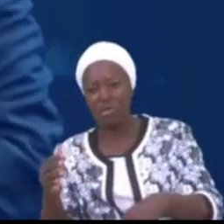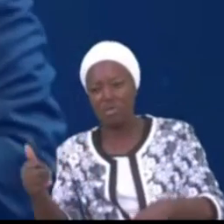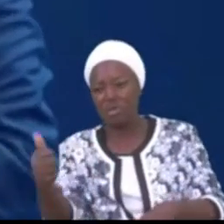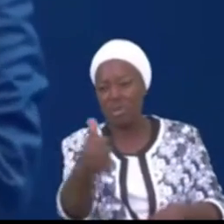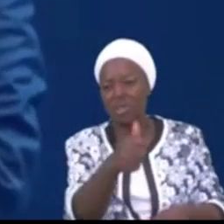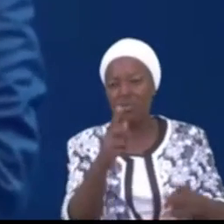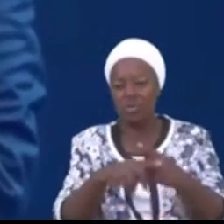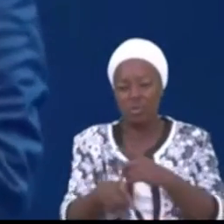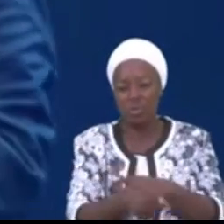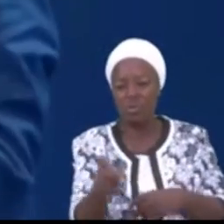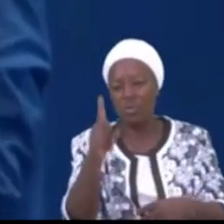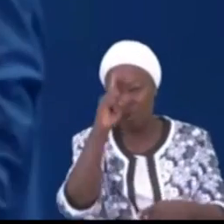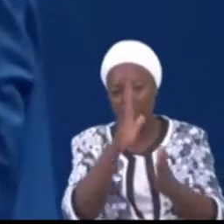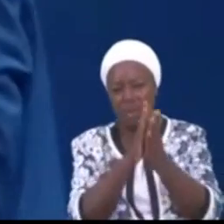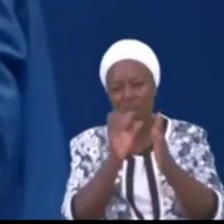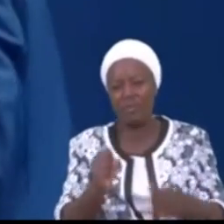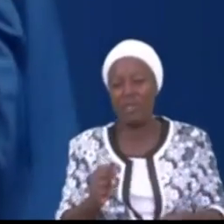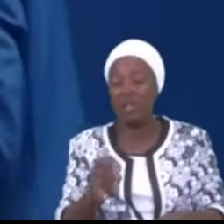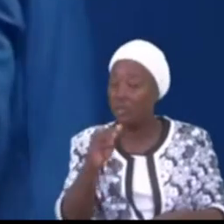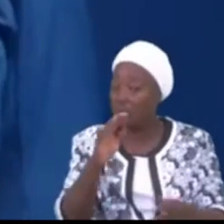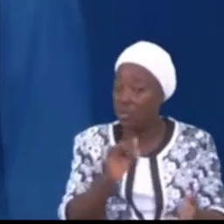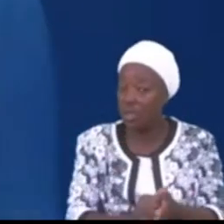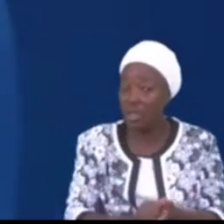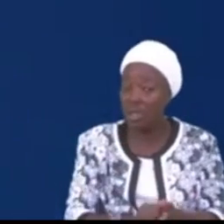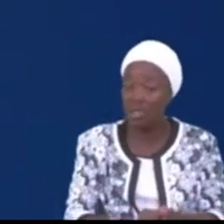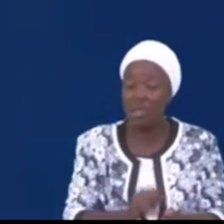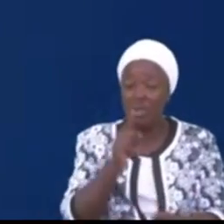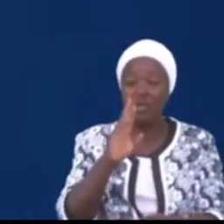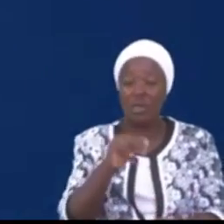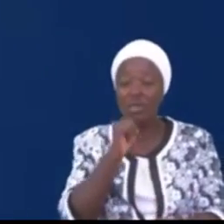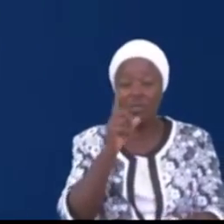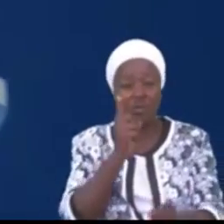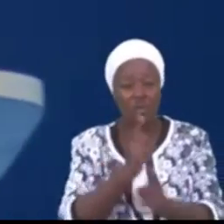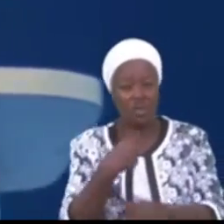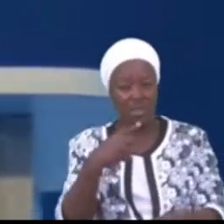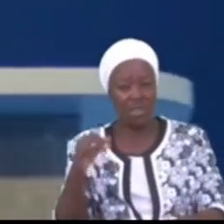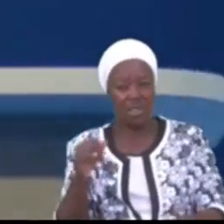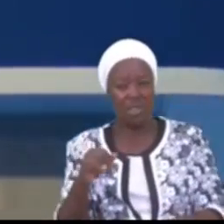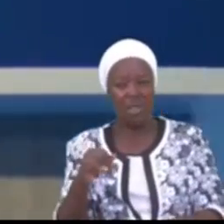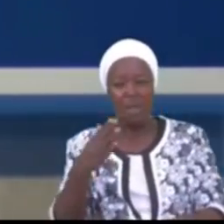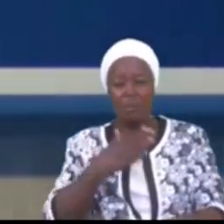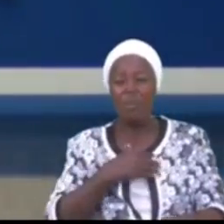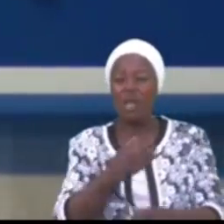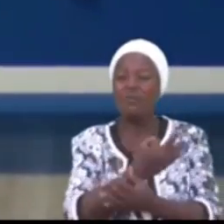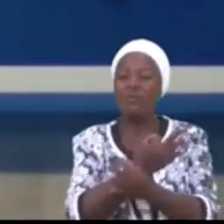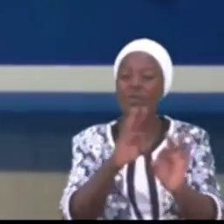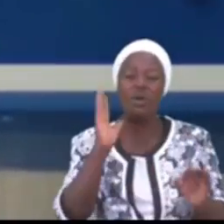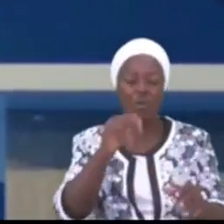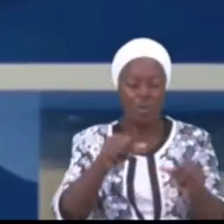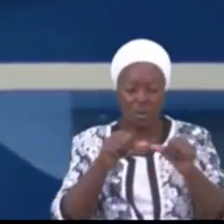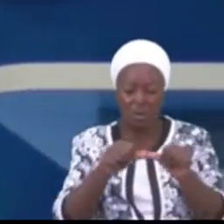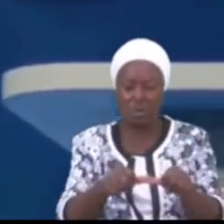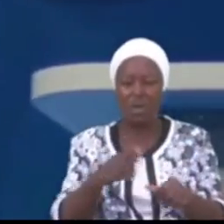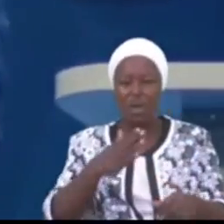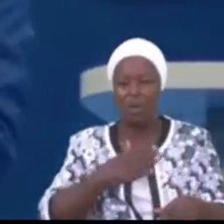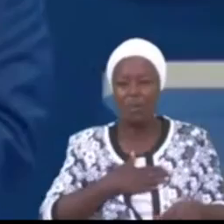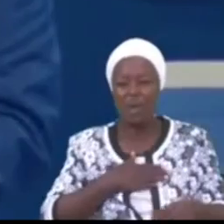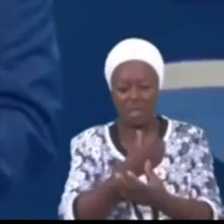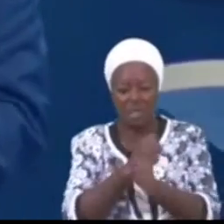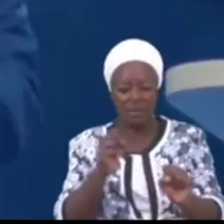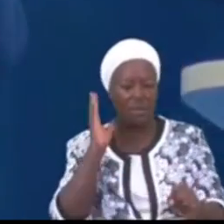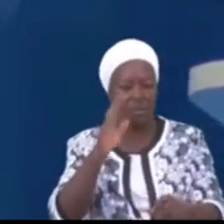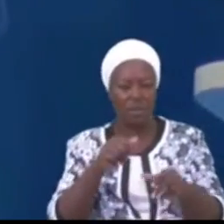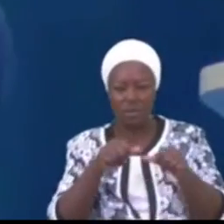those believers so that you're not just saying, my emancipation will continue, my salvation